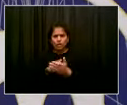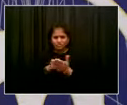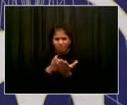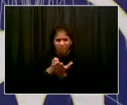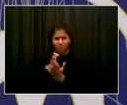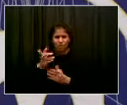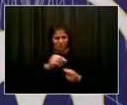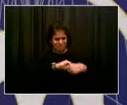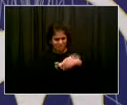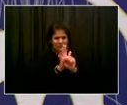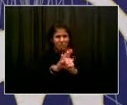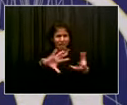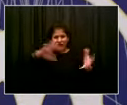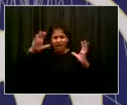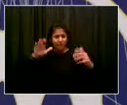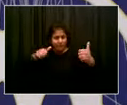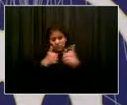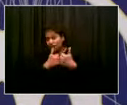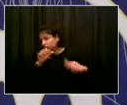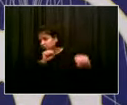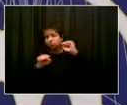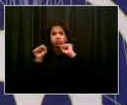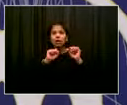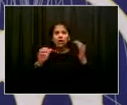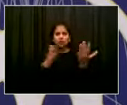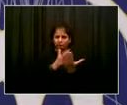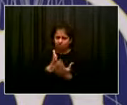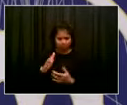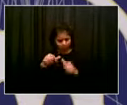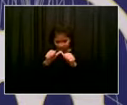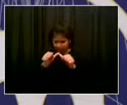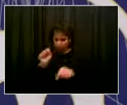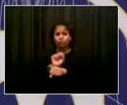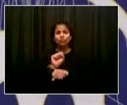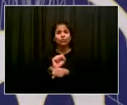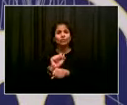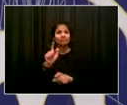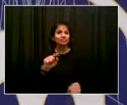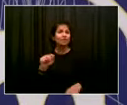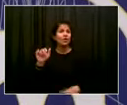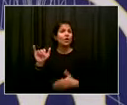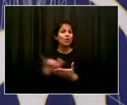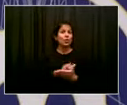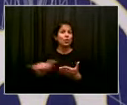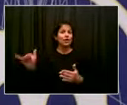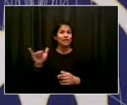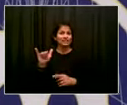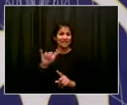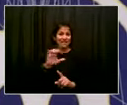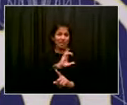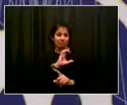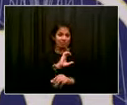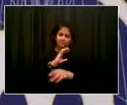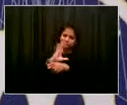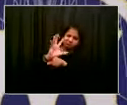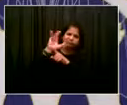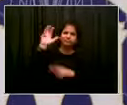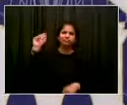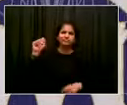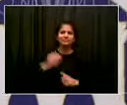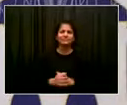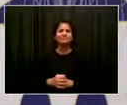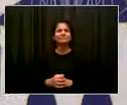shows that NYPD always performs at the highest level. Chief, go ahead. I'm sorry. I apologize. Mr. Mayor. No, I want